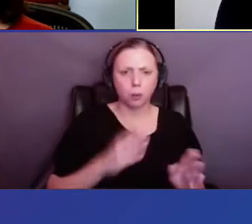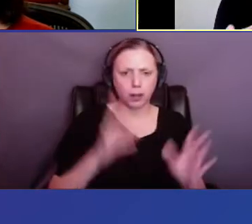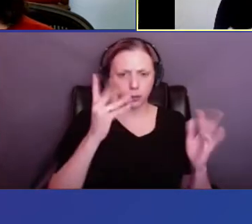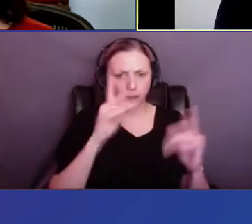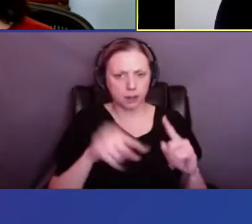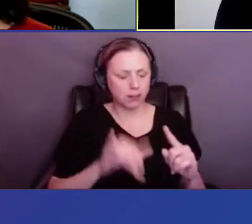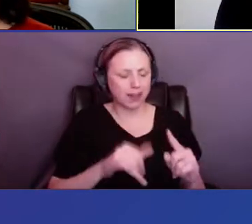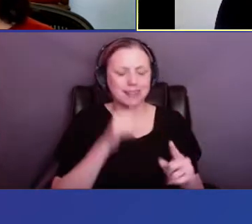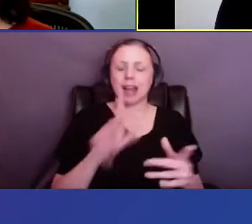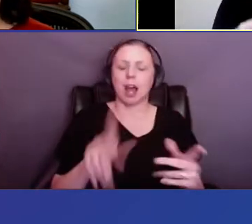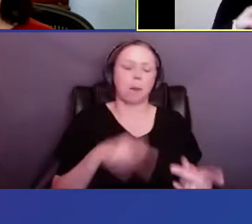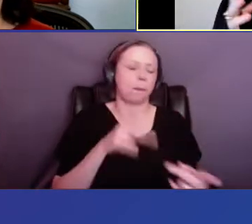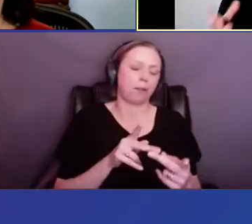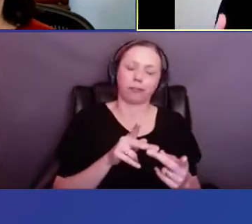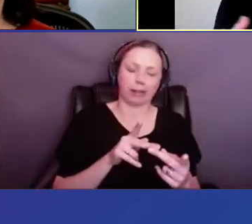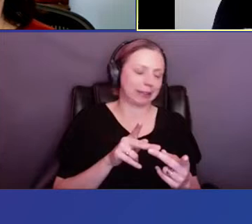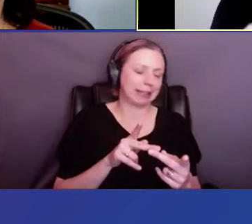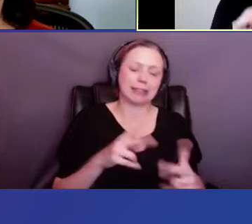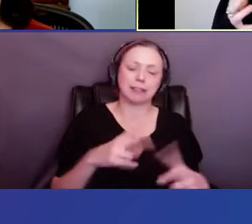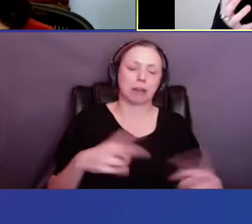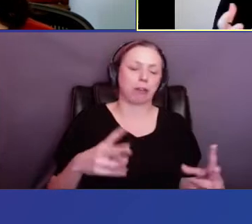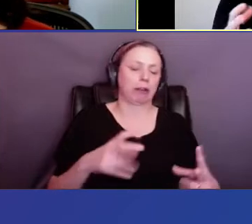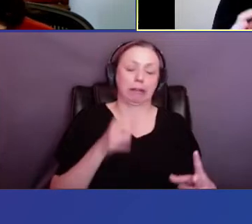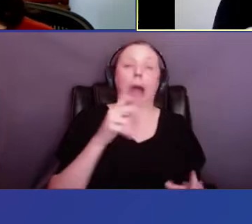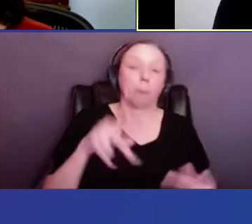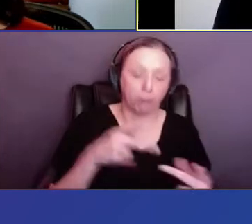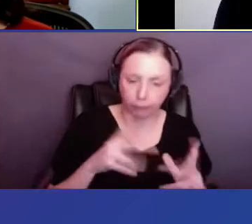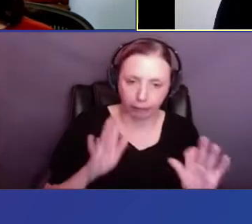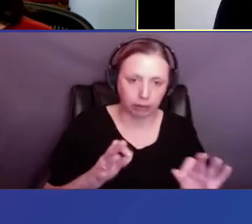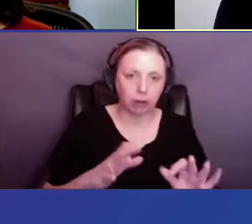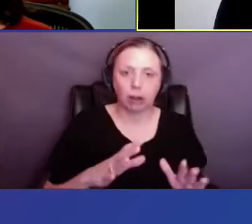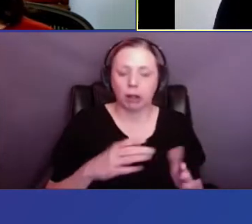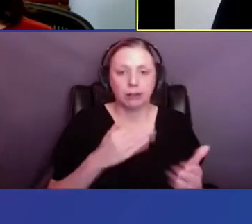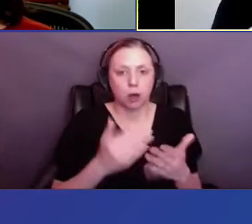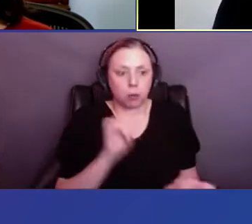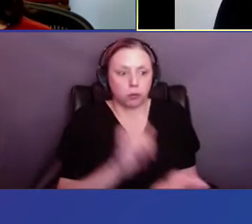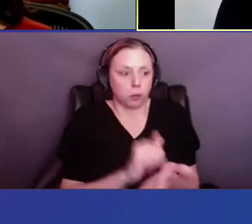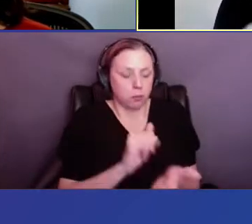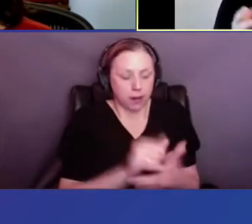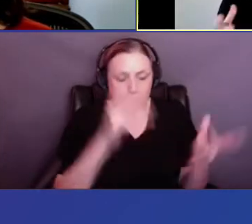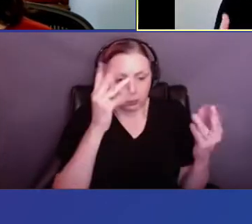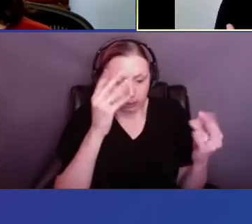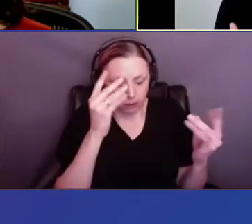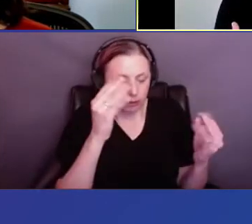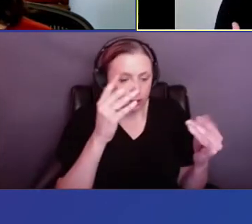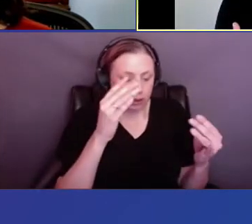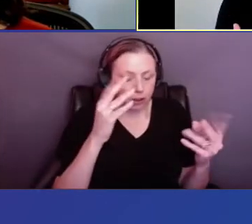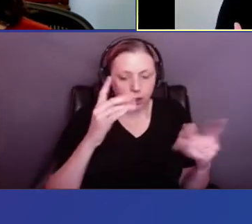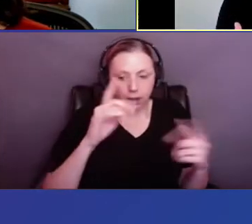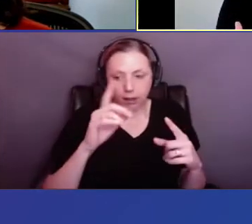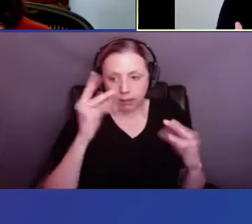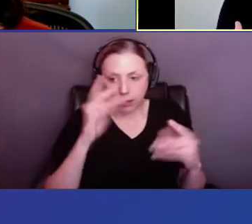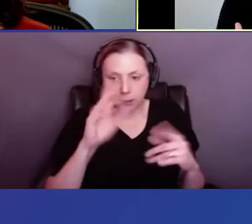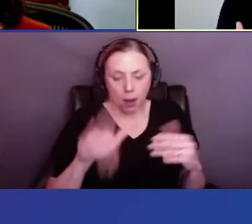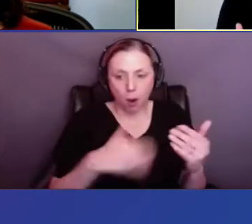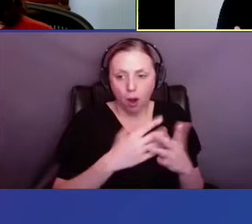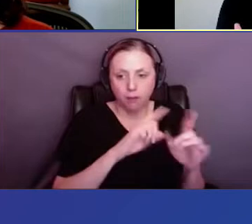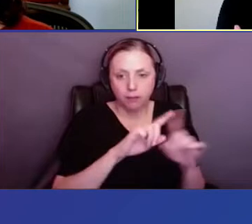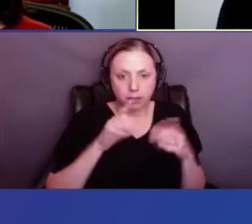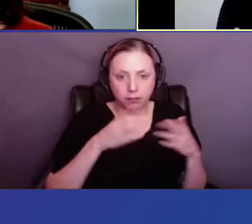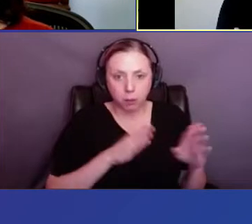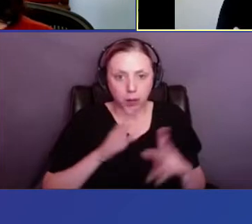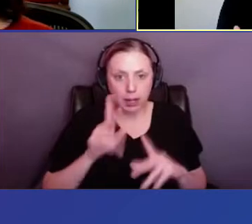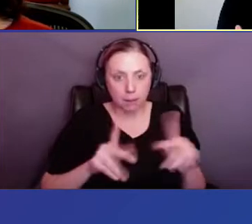It's extremely imperfect because it is almost impossible to take into account all of the nuanced ways that folks live their